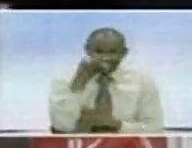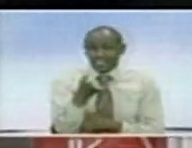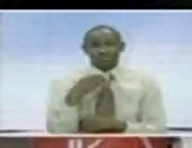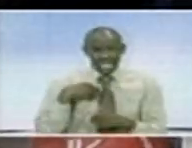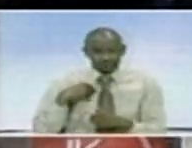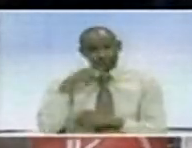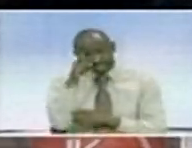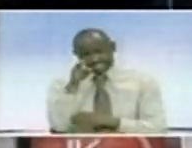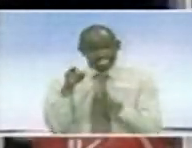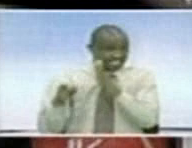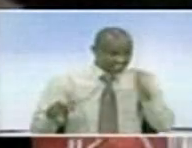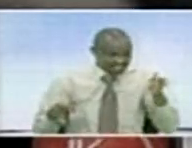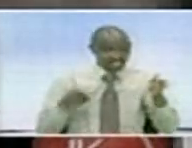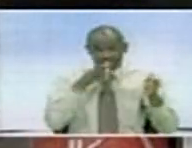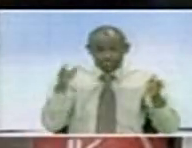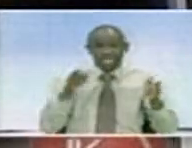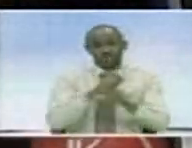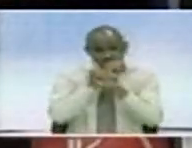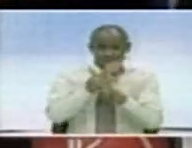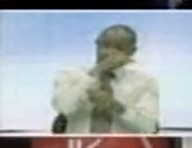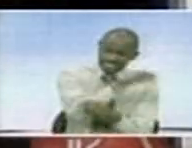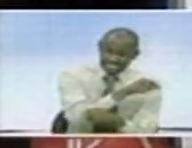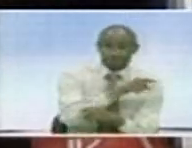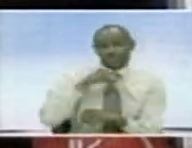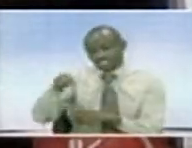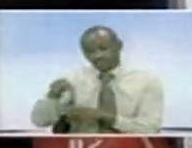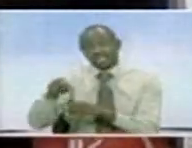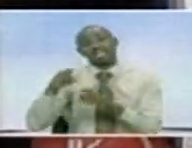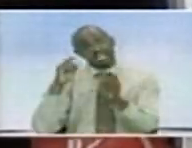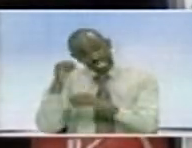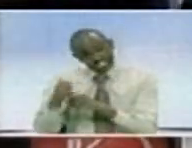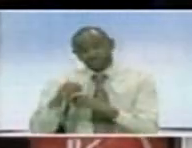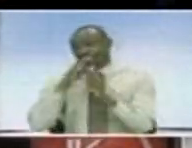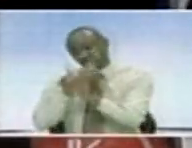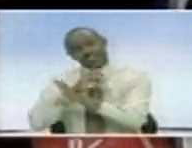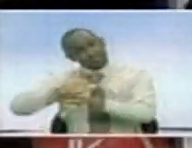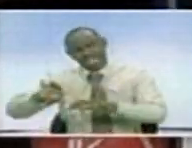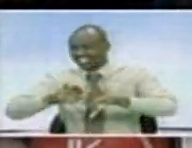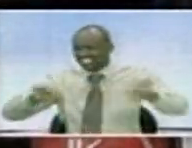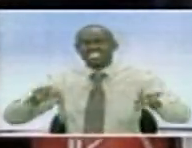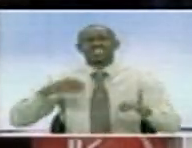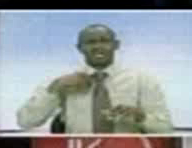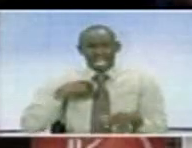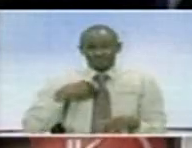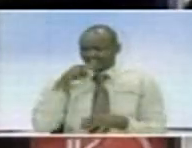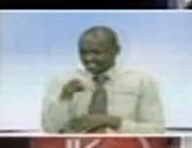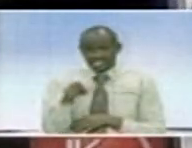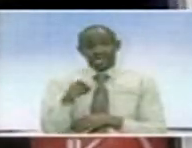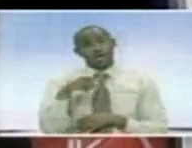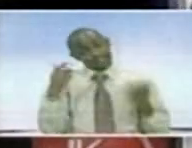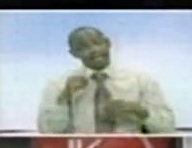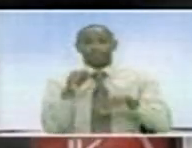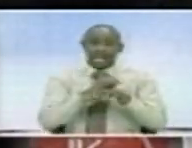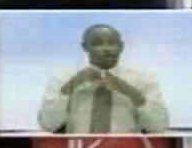from this side of the country, you're defending this part of the government. If you're on this side of the country, you're defending the opposite. There's no gray. It's either black